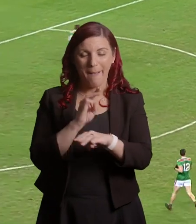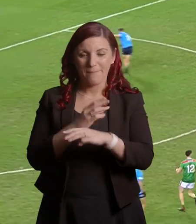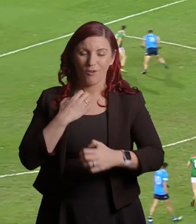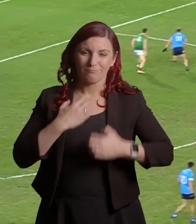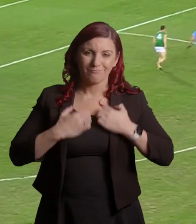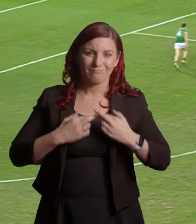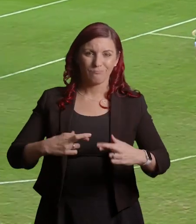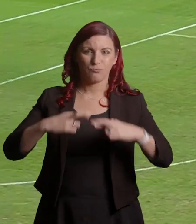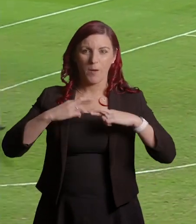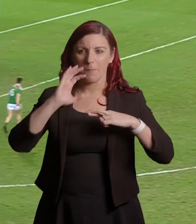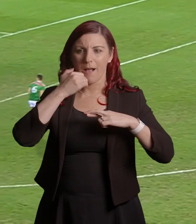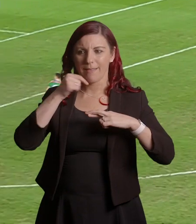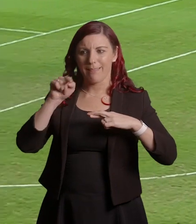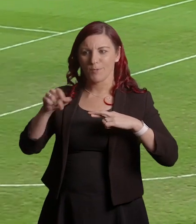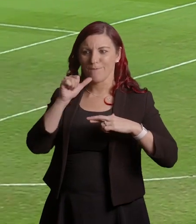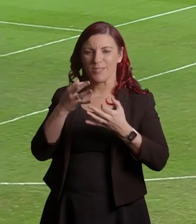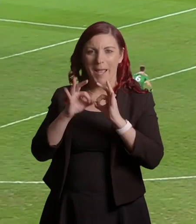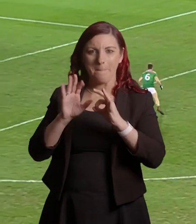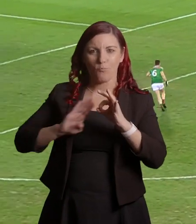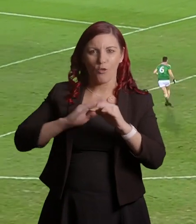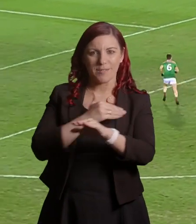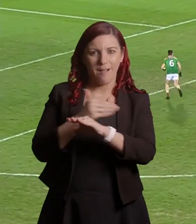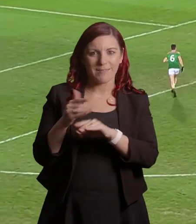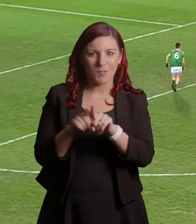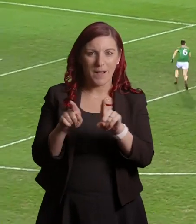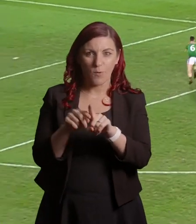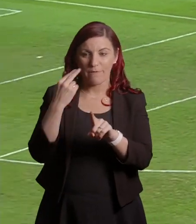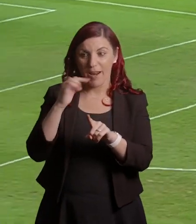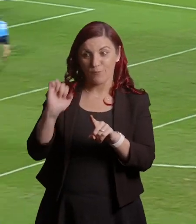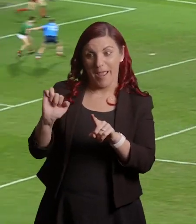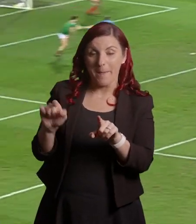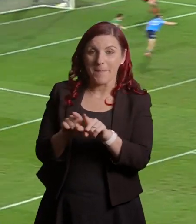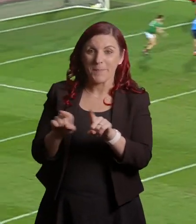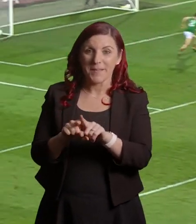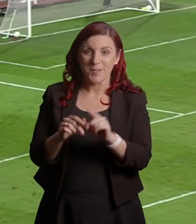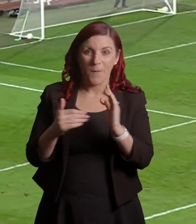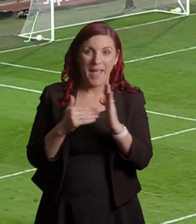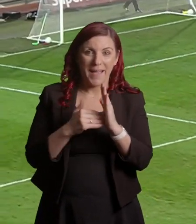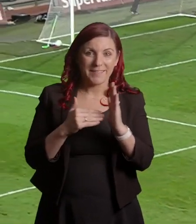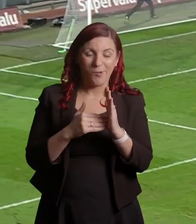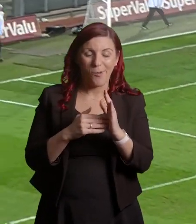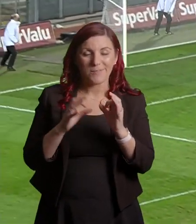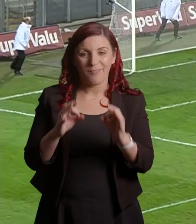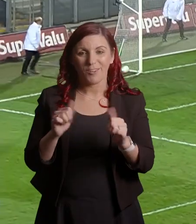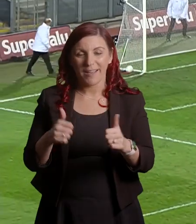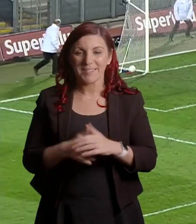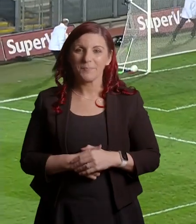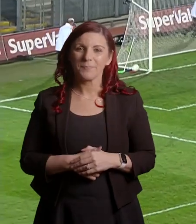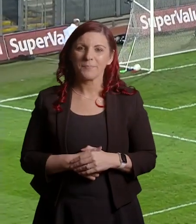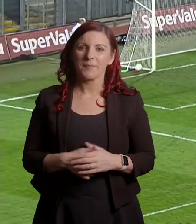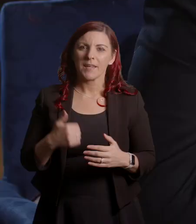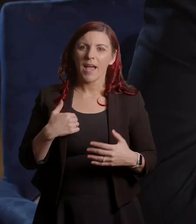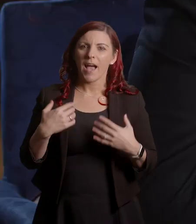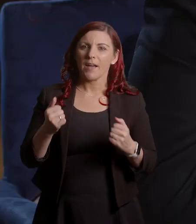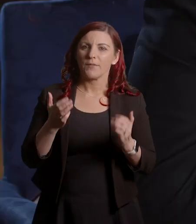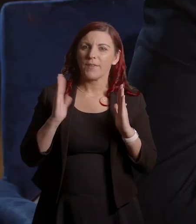she was quite proud. It was the first one he started, so that was very nice for him as well. Like, so yeah, she was delighted over the moon. I've